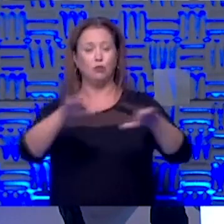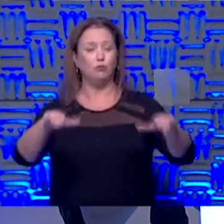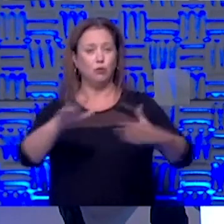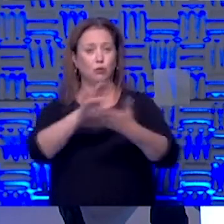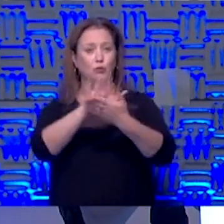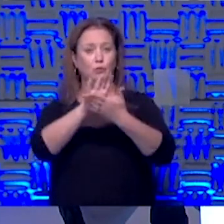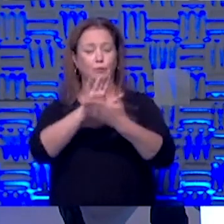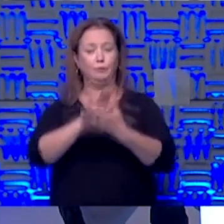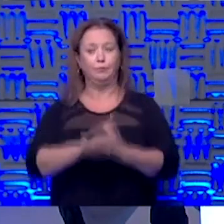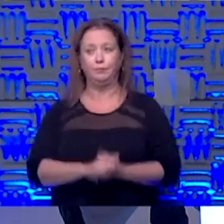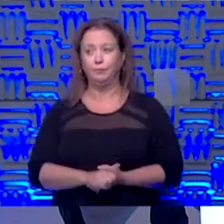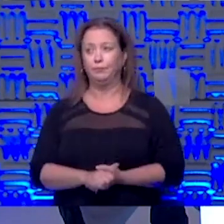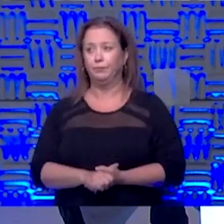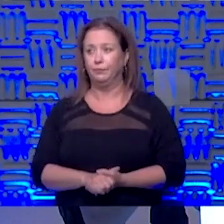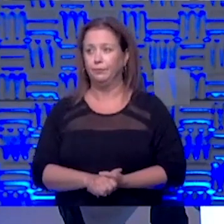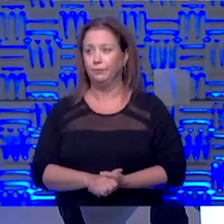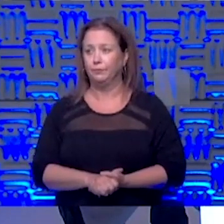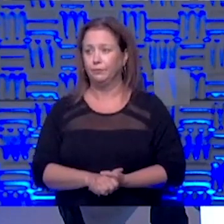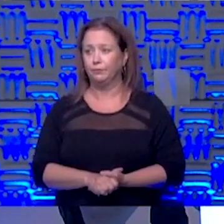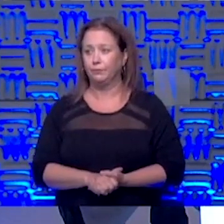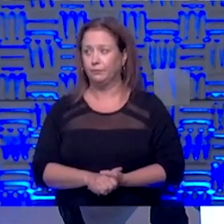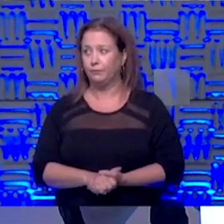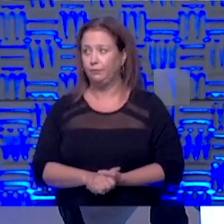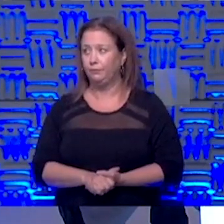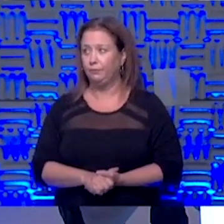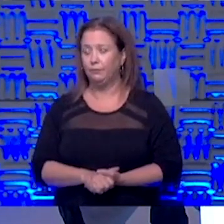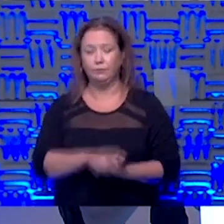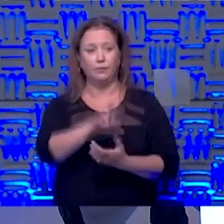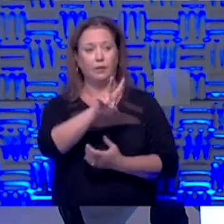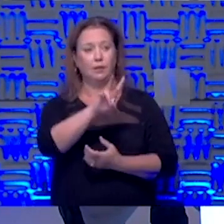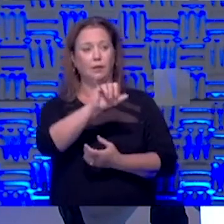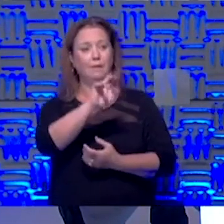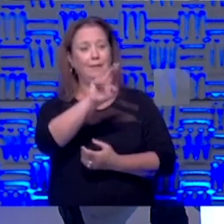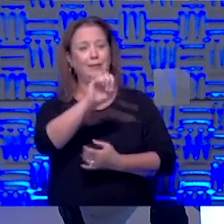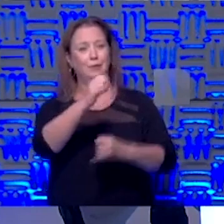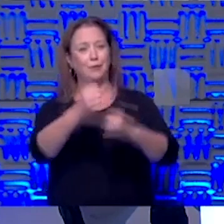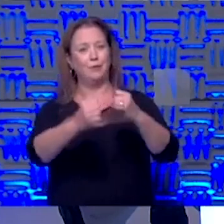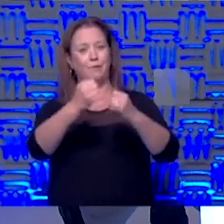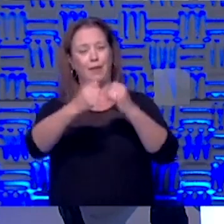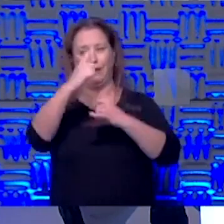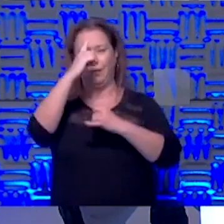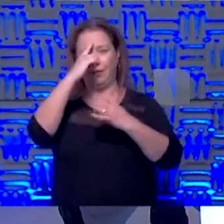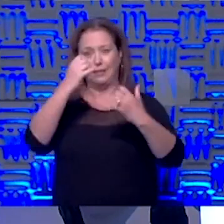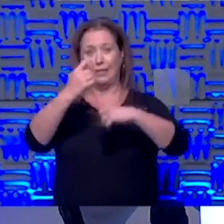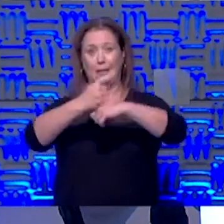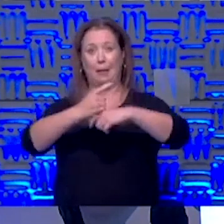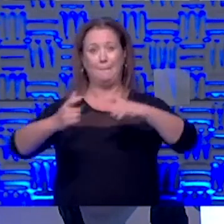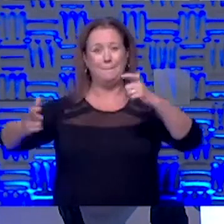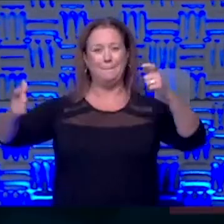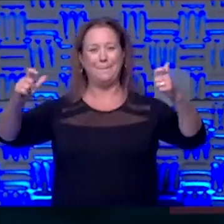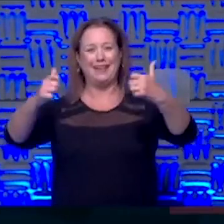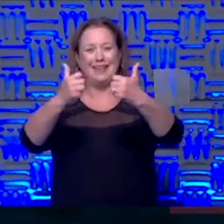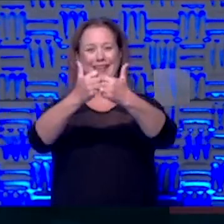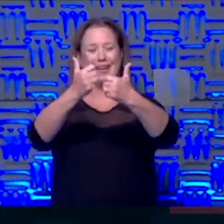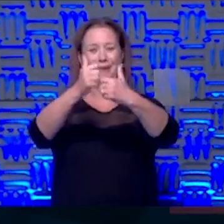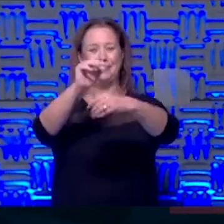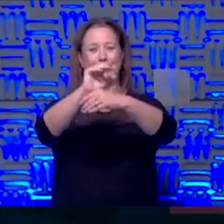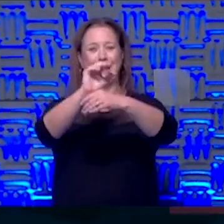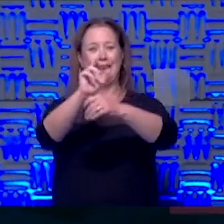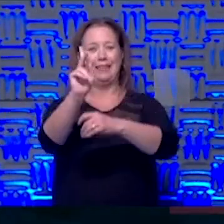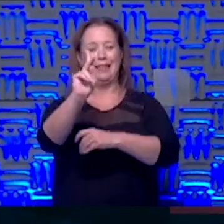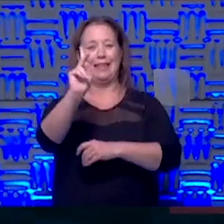school. All right. So Vince, final thoughts today. Big game tonight at the K.